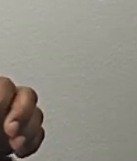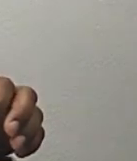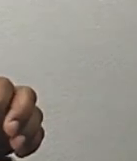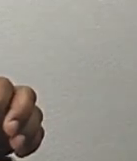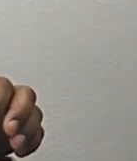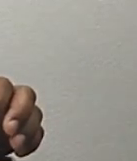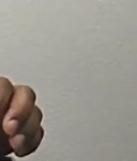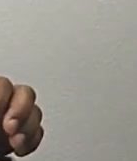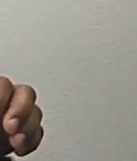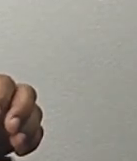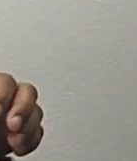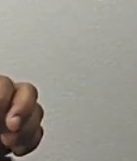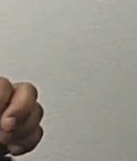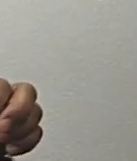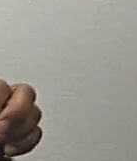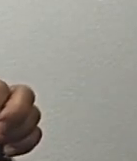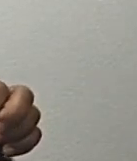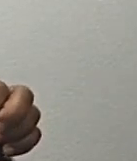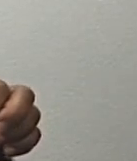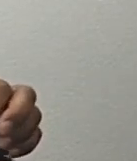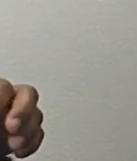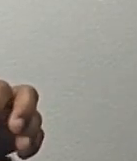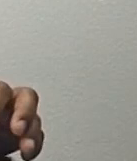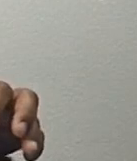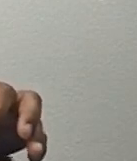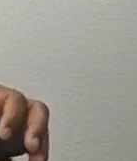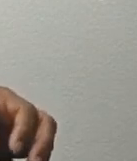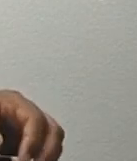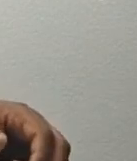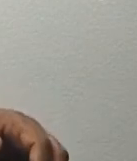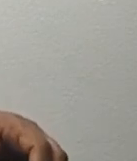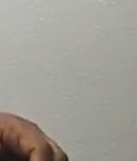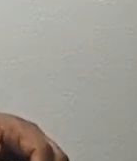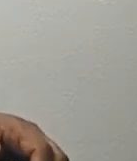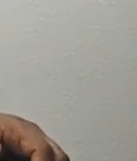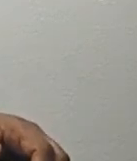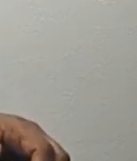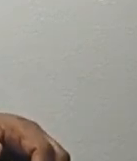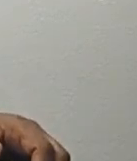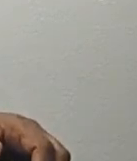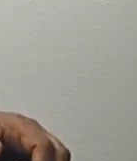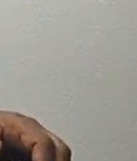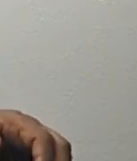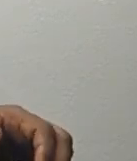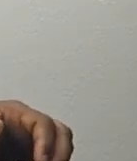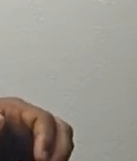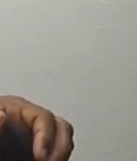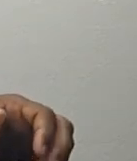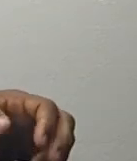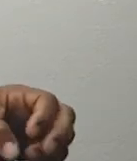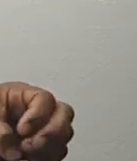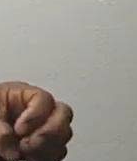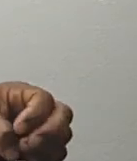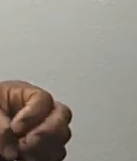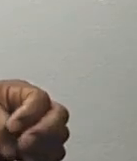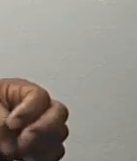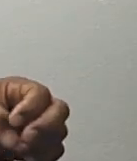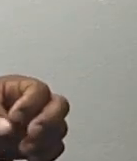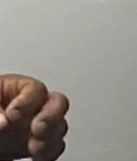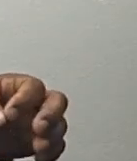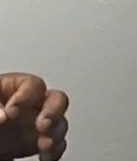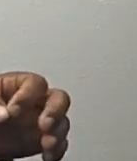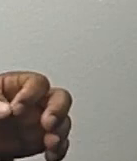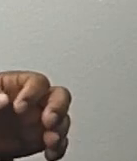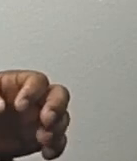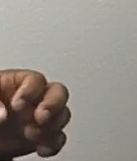and in Jesus' name, amen. And good eternal Father, and sweet and tender consolations of the Holy Spirit be with